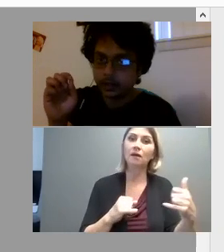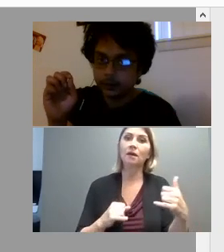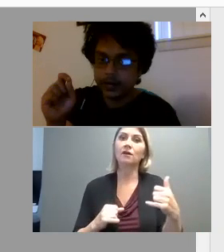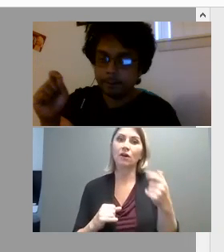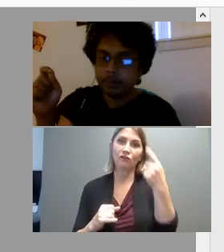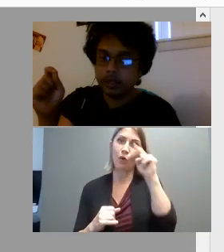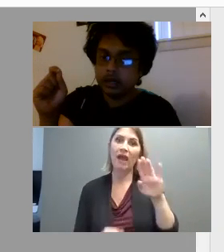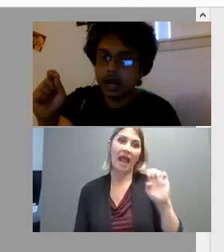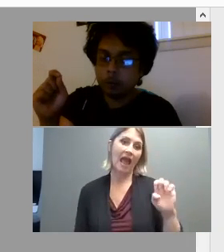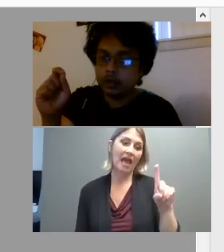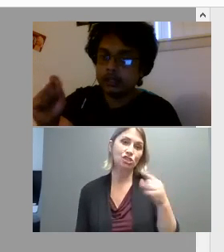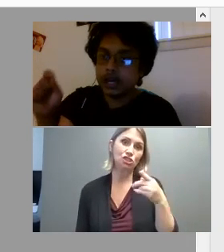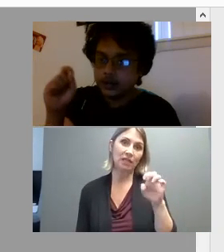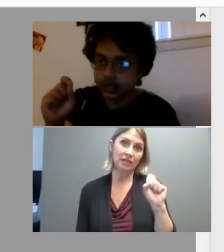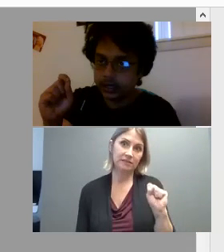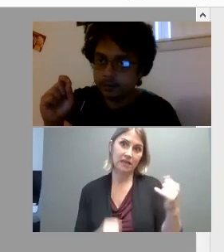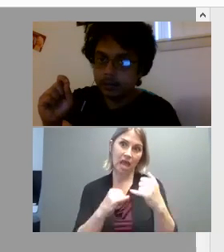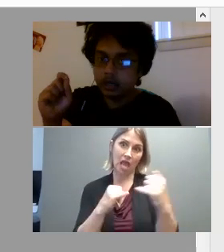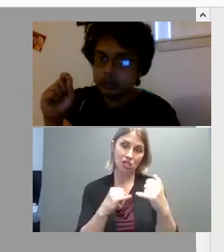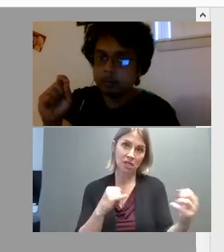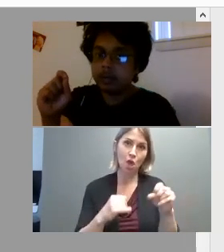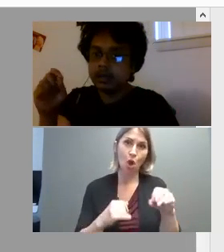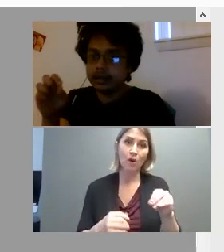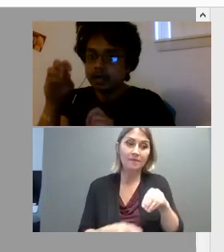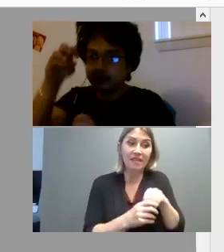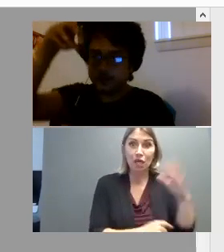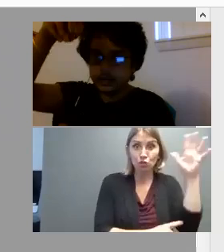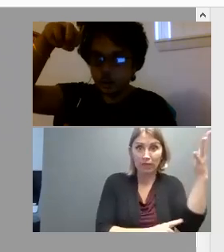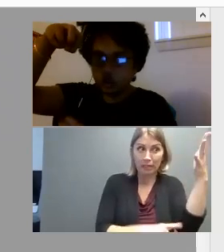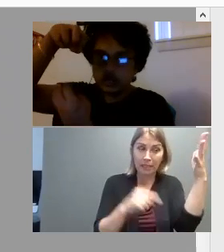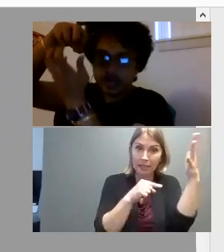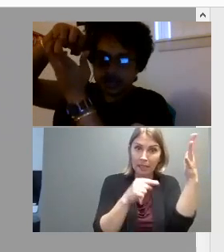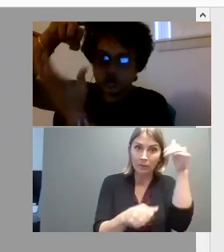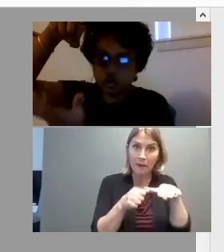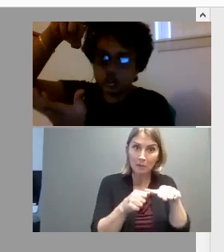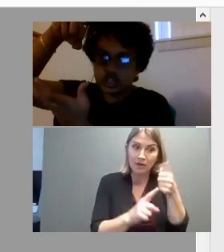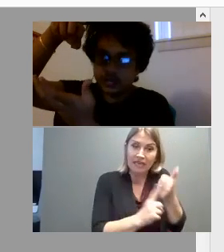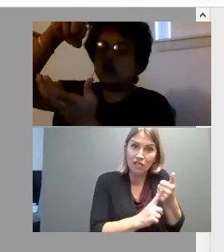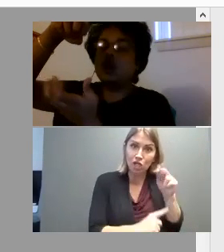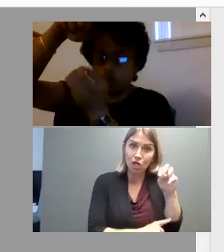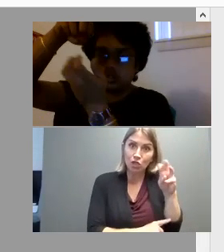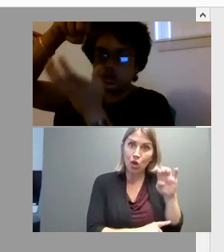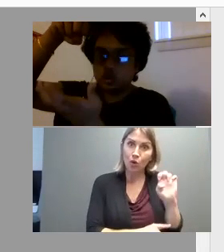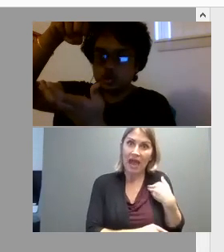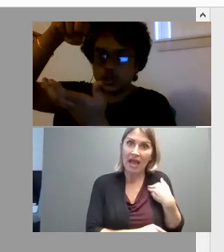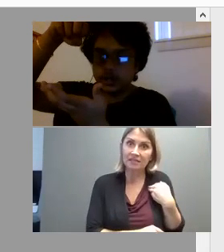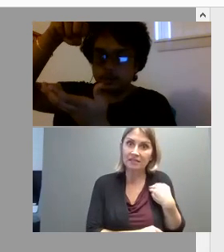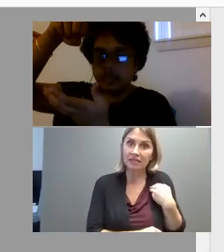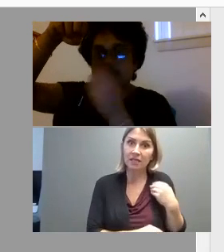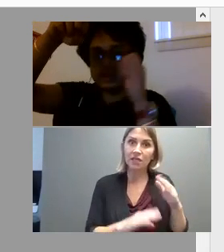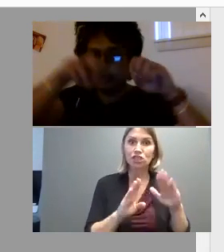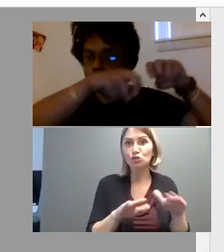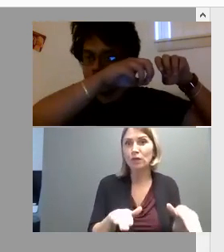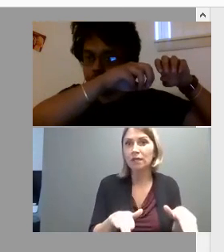edges, right? Now, in a tree, remember that every node has two child or more than two